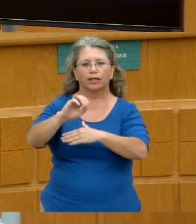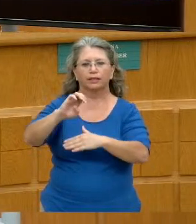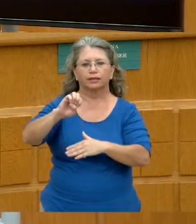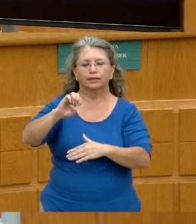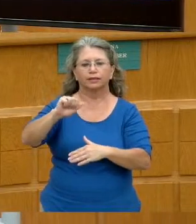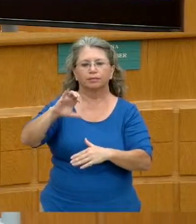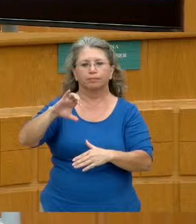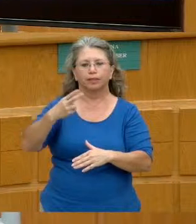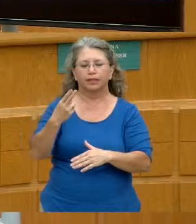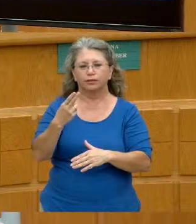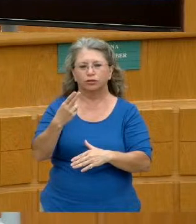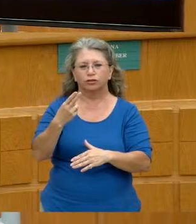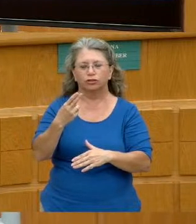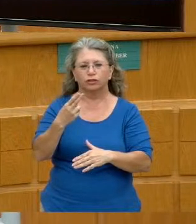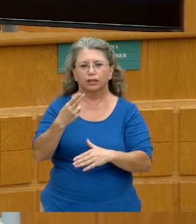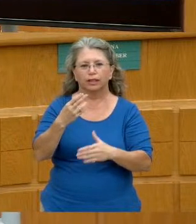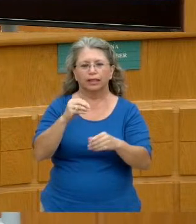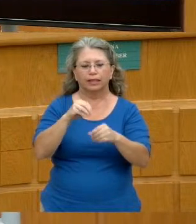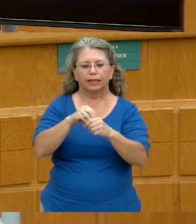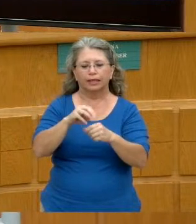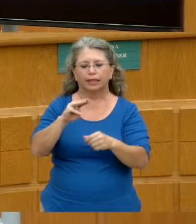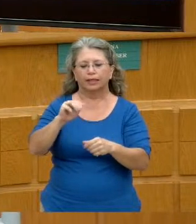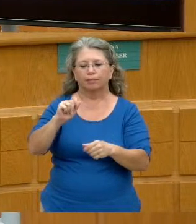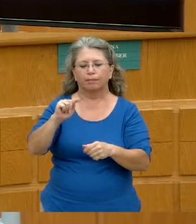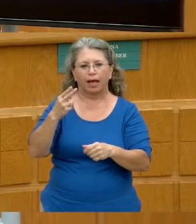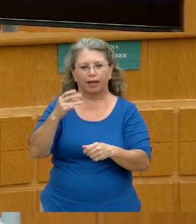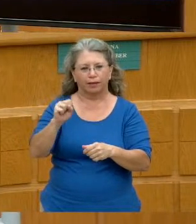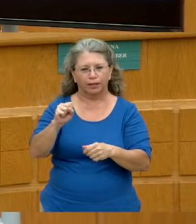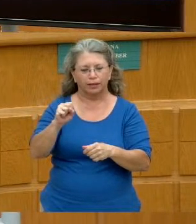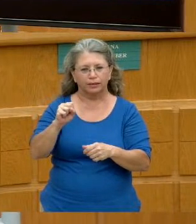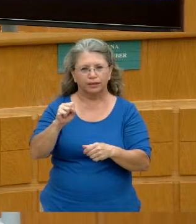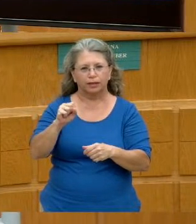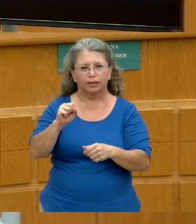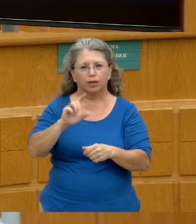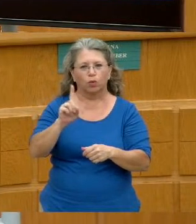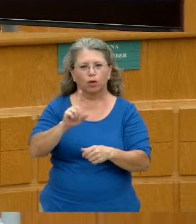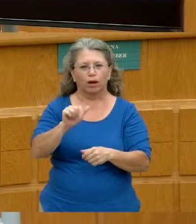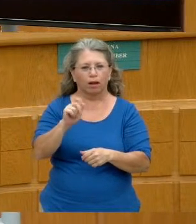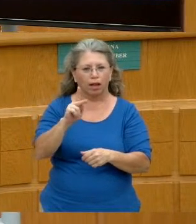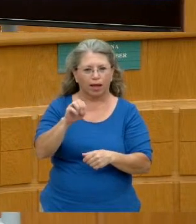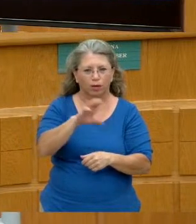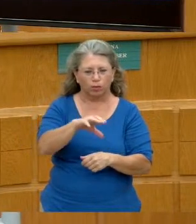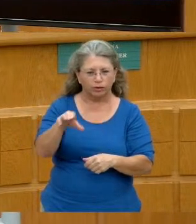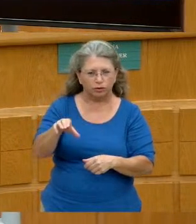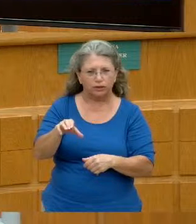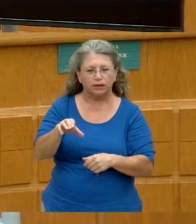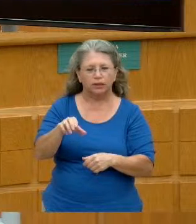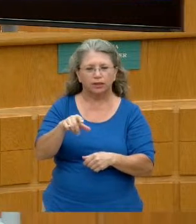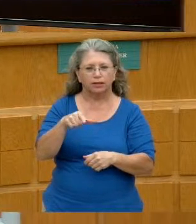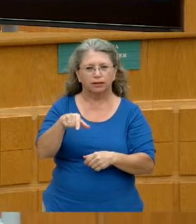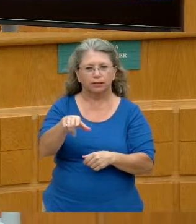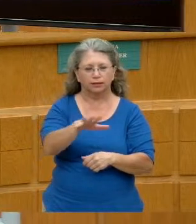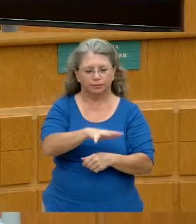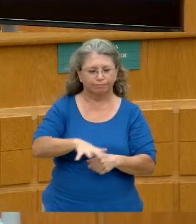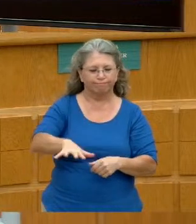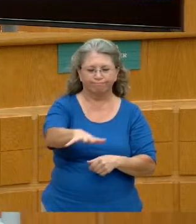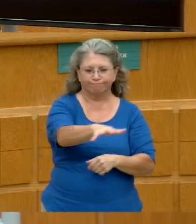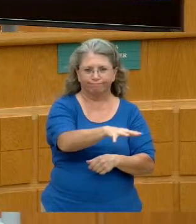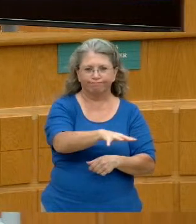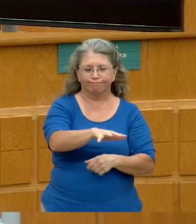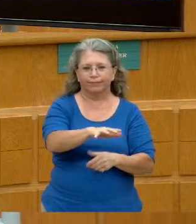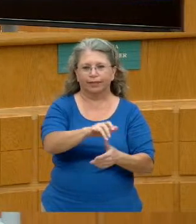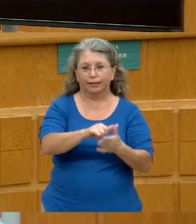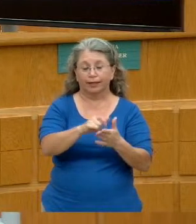lakefront area up in Mathis. That's where Lake Corpus Christi is, one of our significant bodies of water that we use